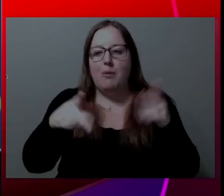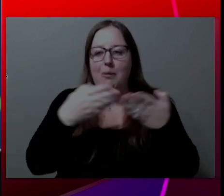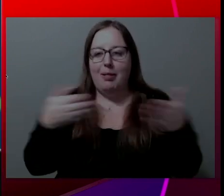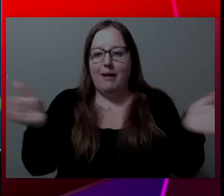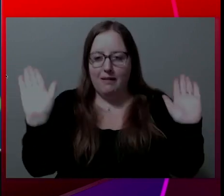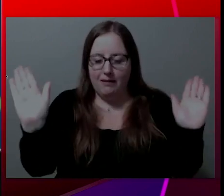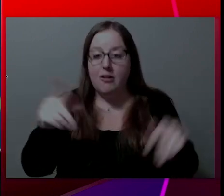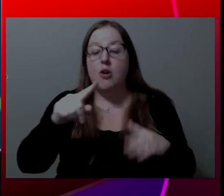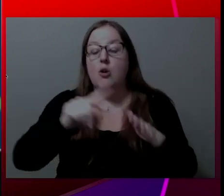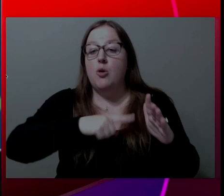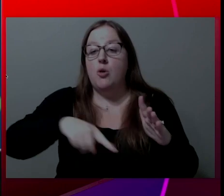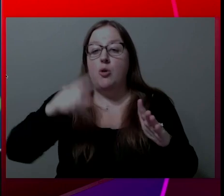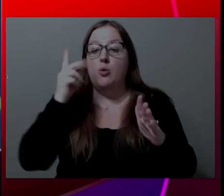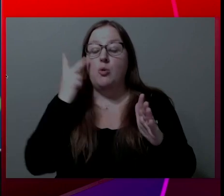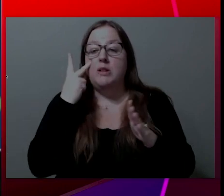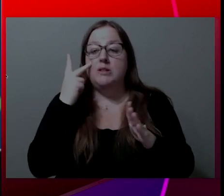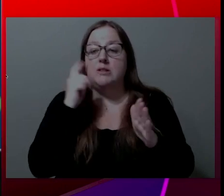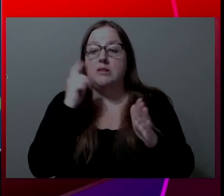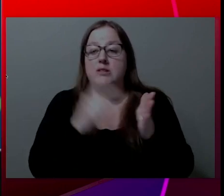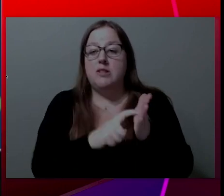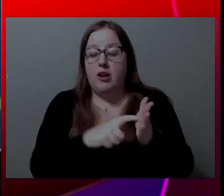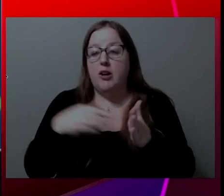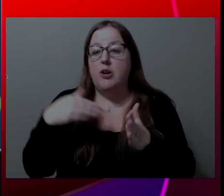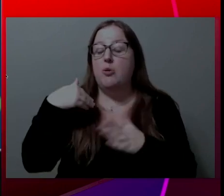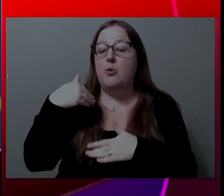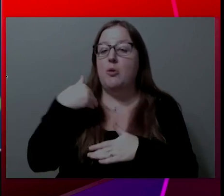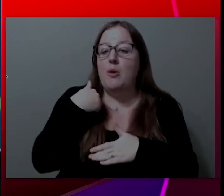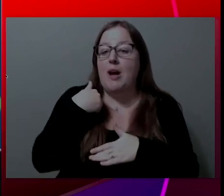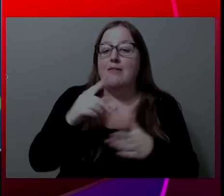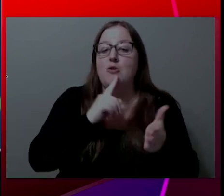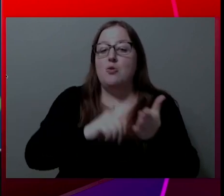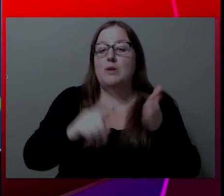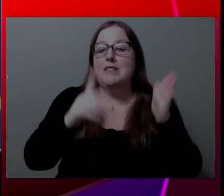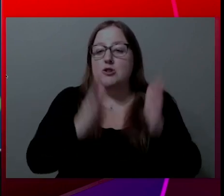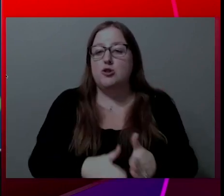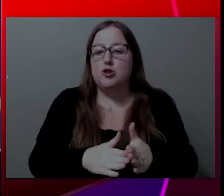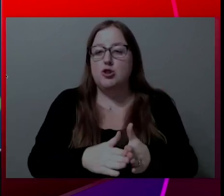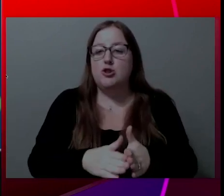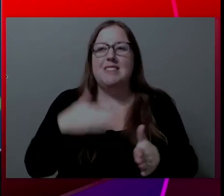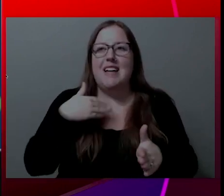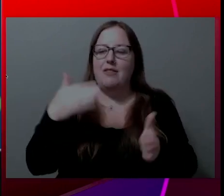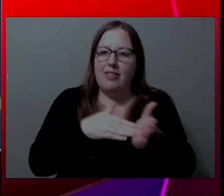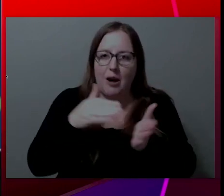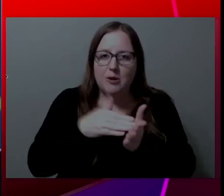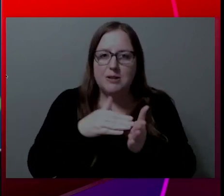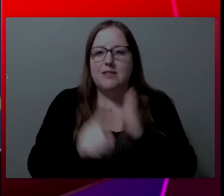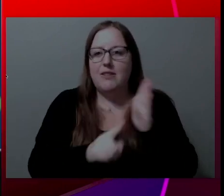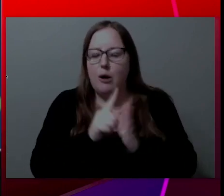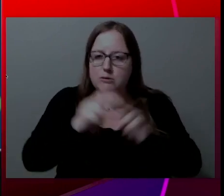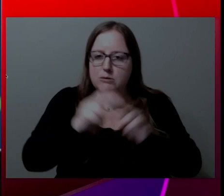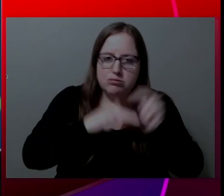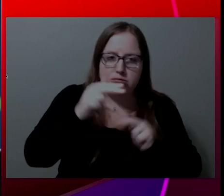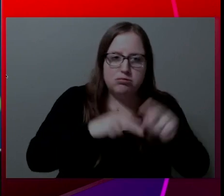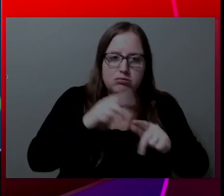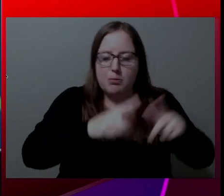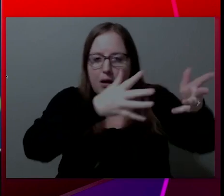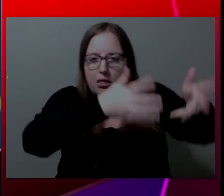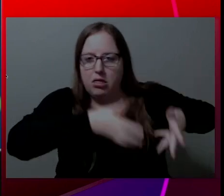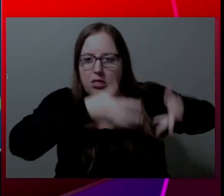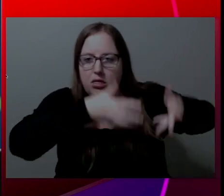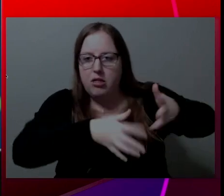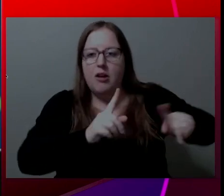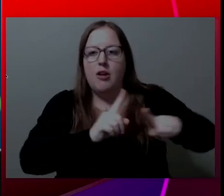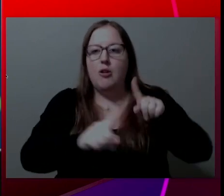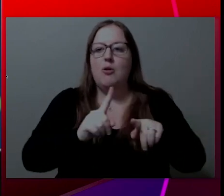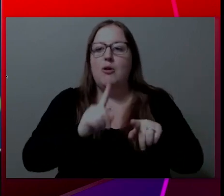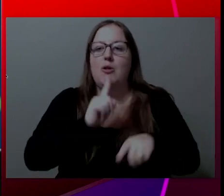was we saw that there's a bunch of state-of-the-art models that researchers spent thousands of hours building, and they just sit on shelves, and they're really fun and amazing